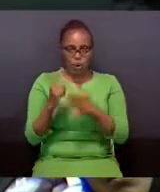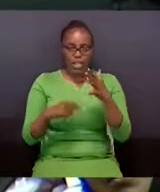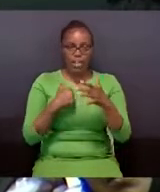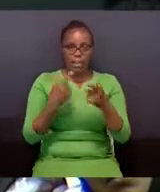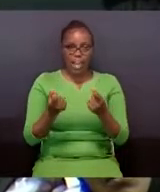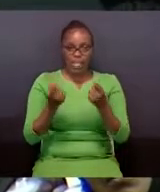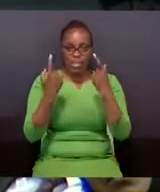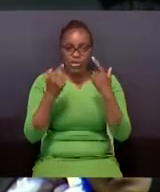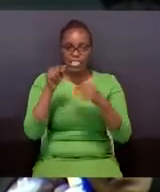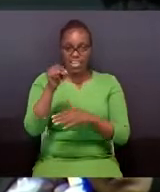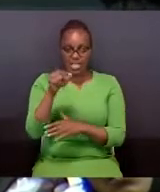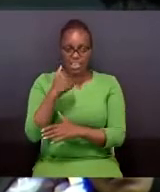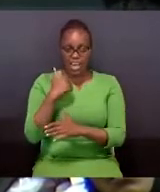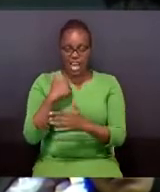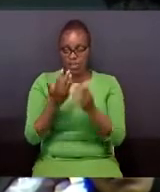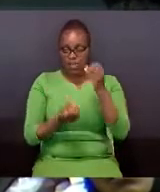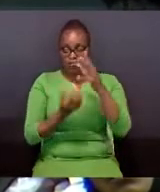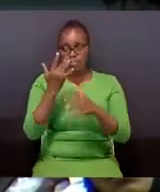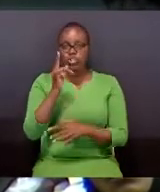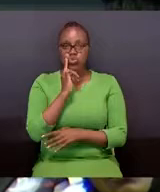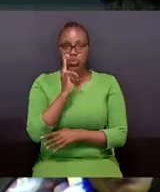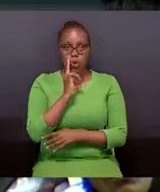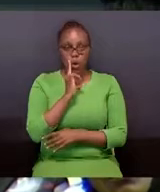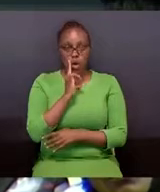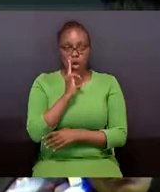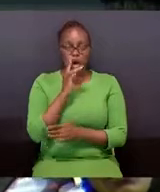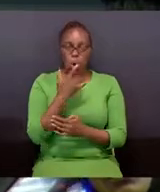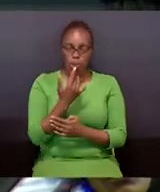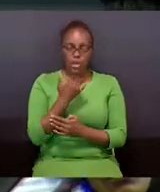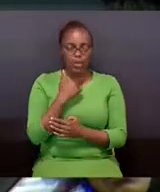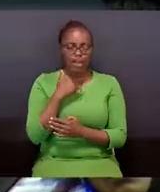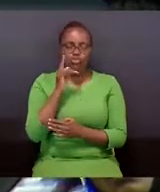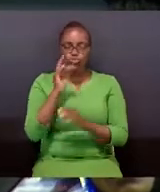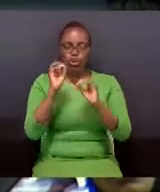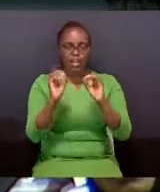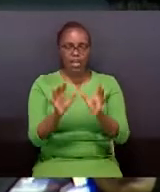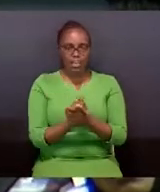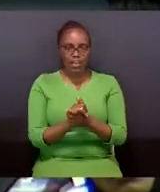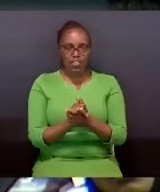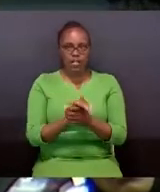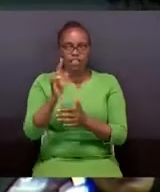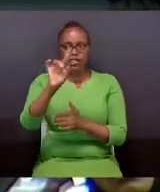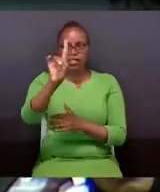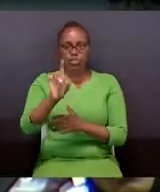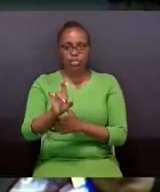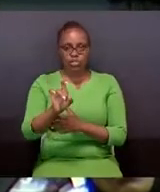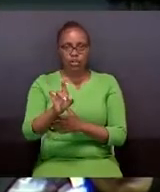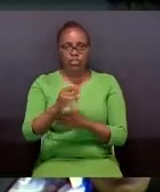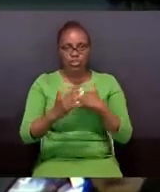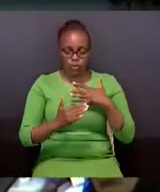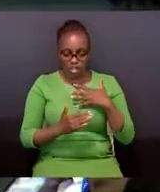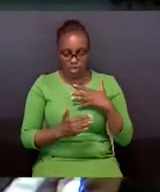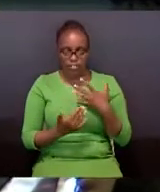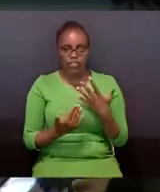that if these crops doesn't grow tomorrow, there'll be no tomorrow. My president goes to His